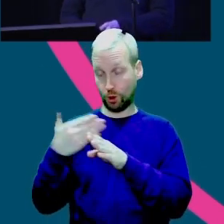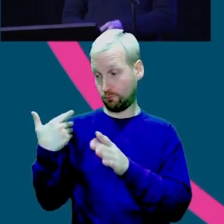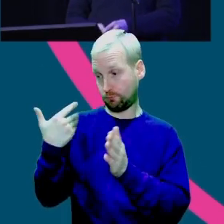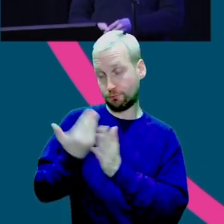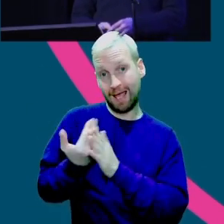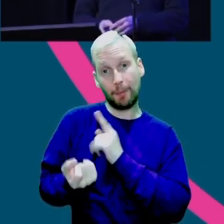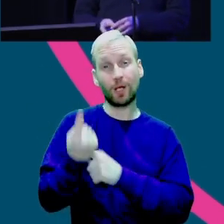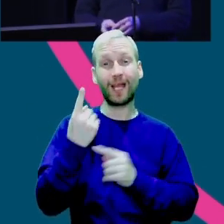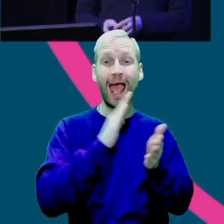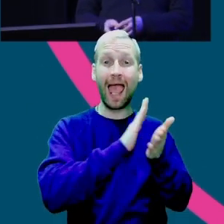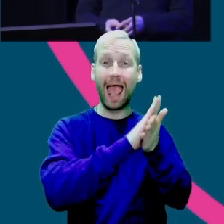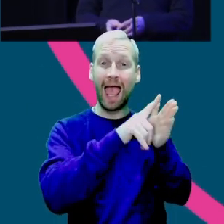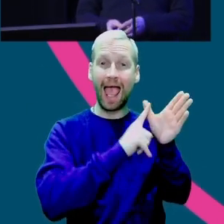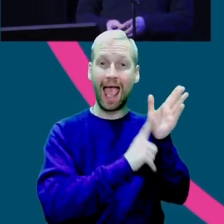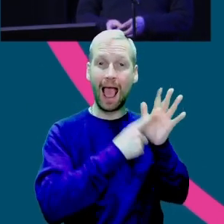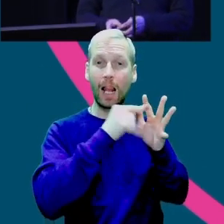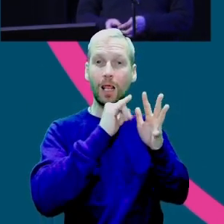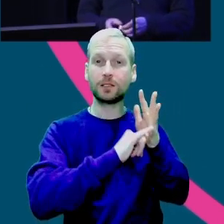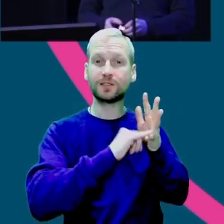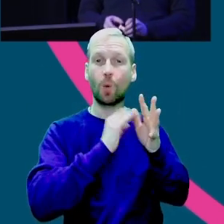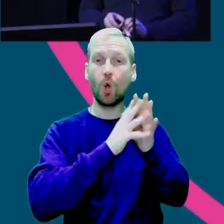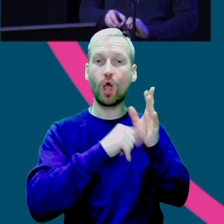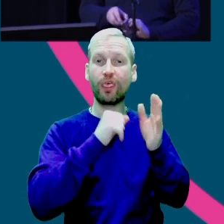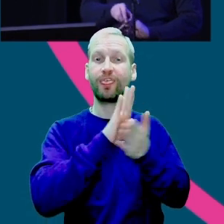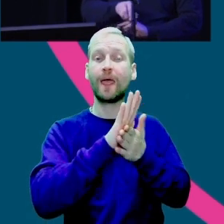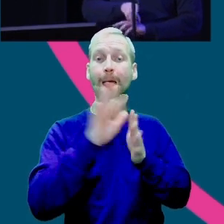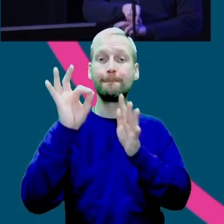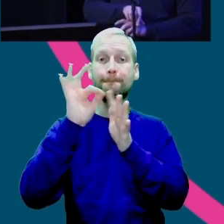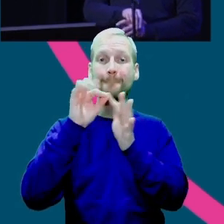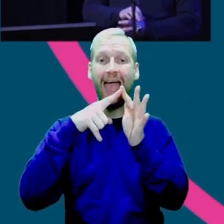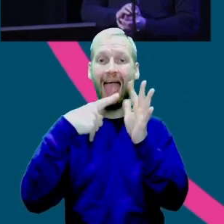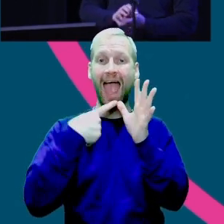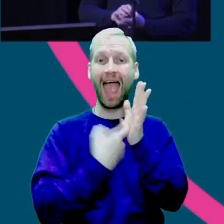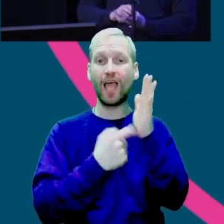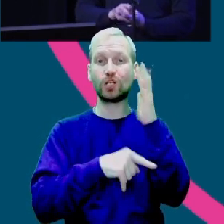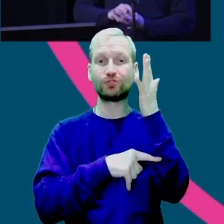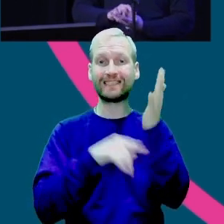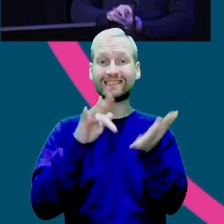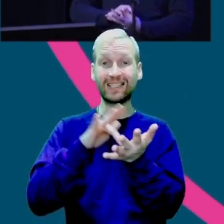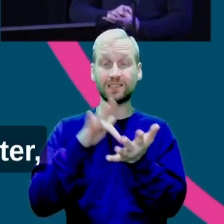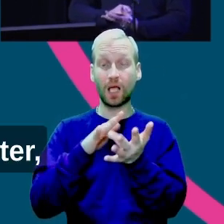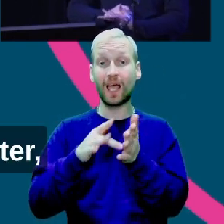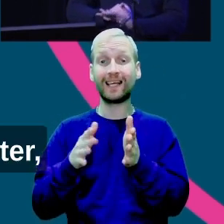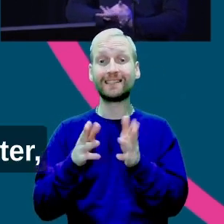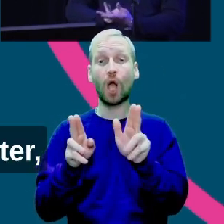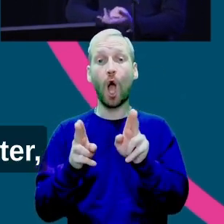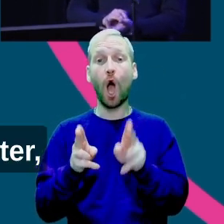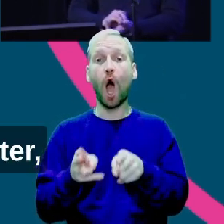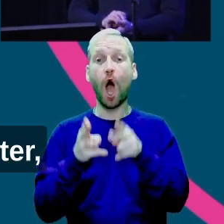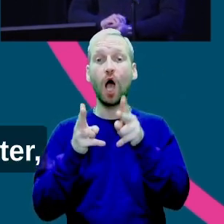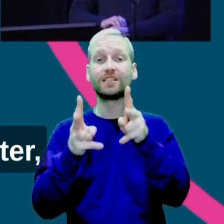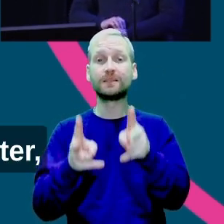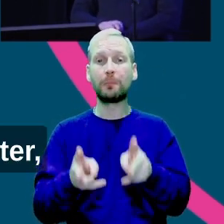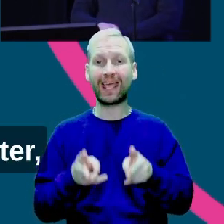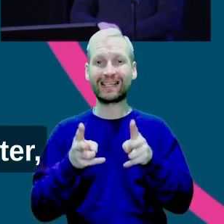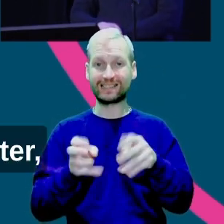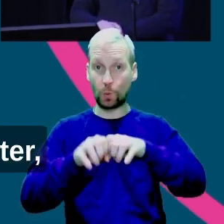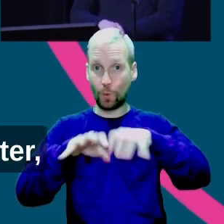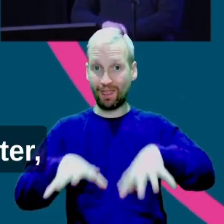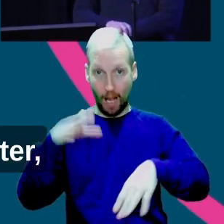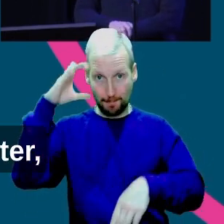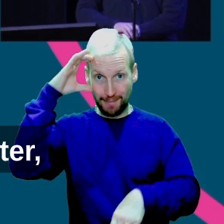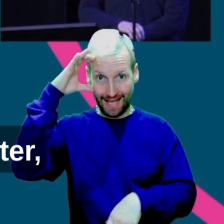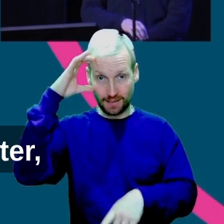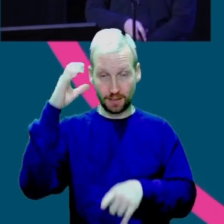down in Halesworth in the Pear Tree Centre. It's essentially a hospice without any beds. It's work we did working with the